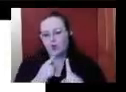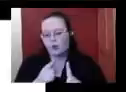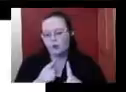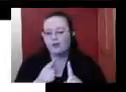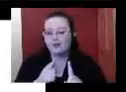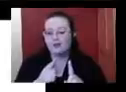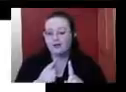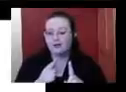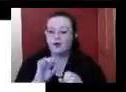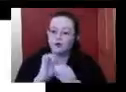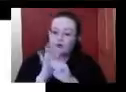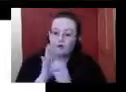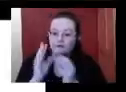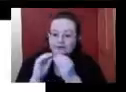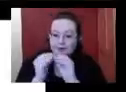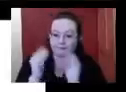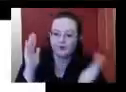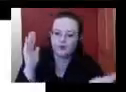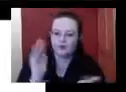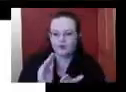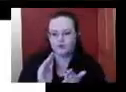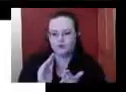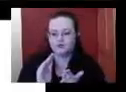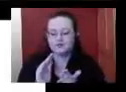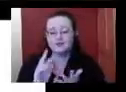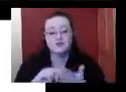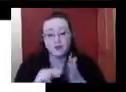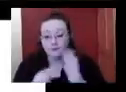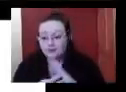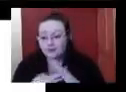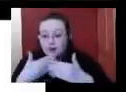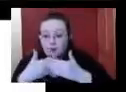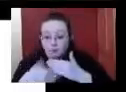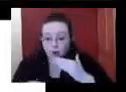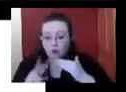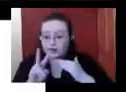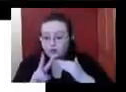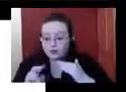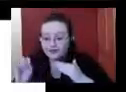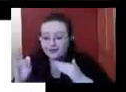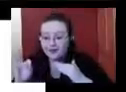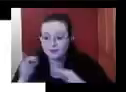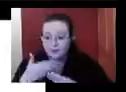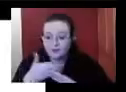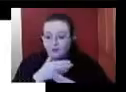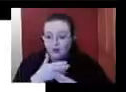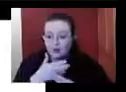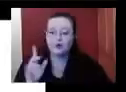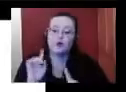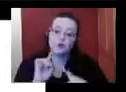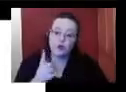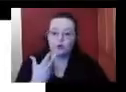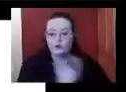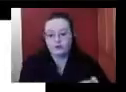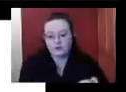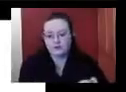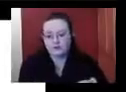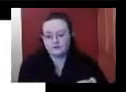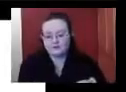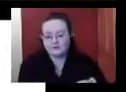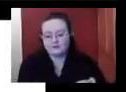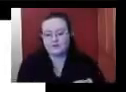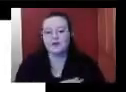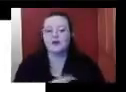we are counting on you to get vaccinated if you were born in 2009 or earlier, practice lots of physical